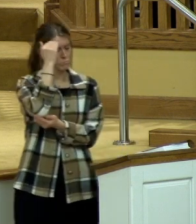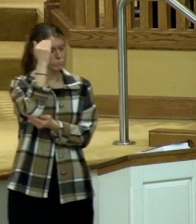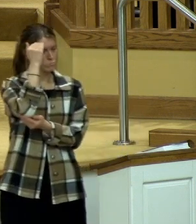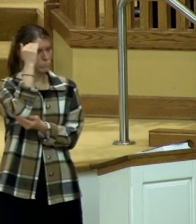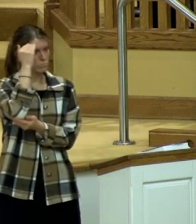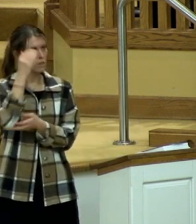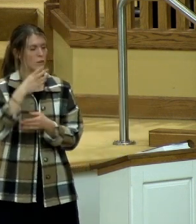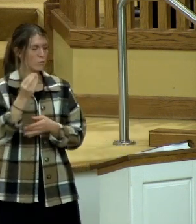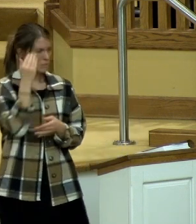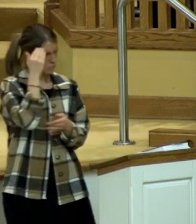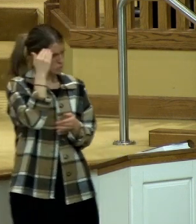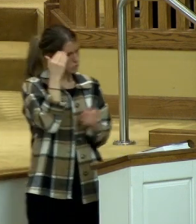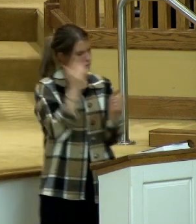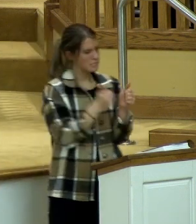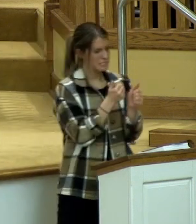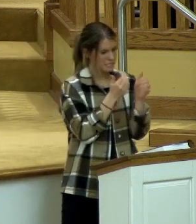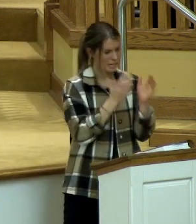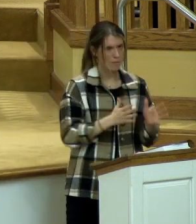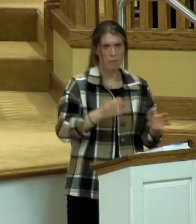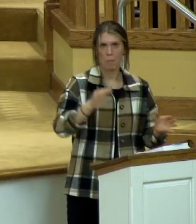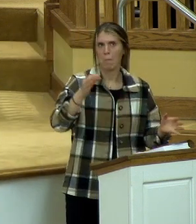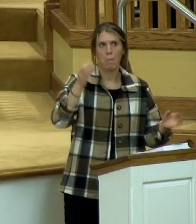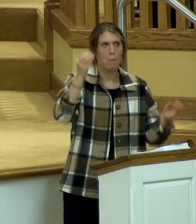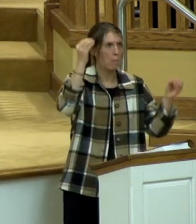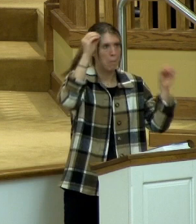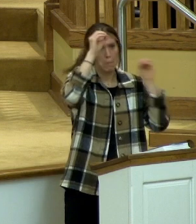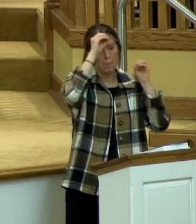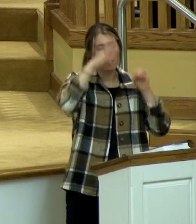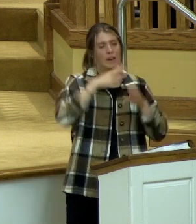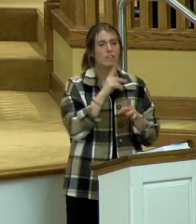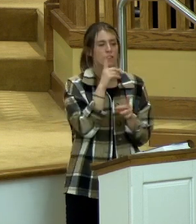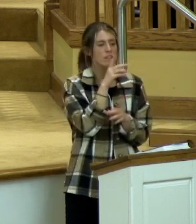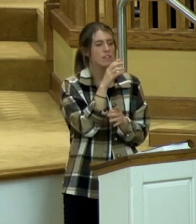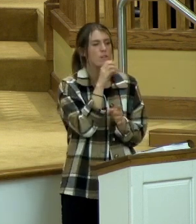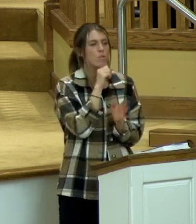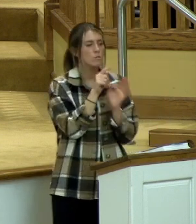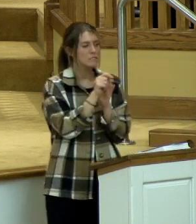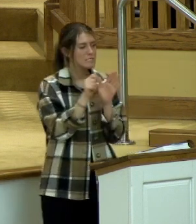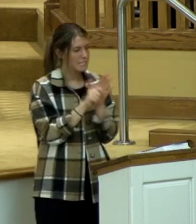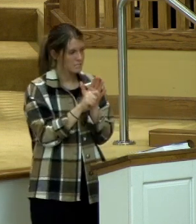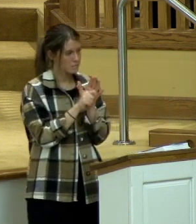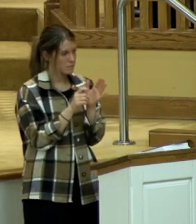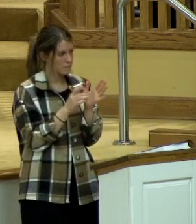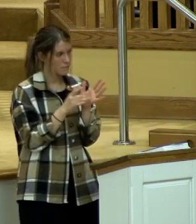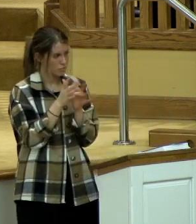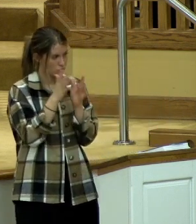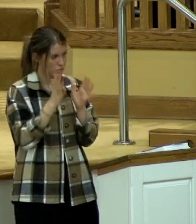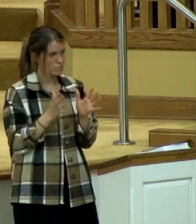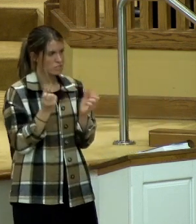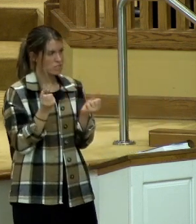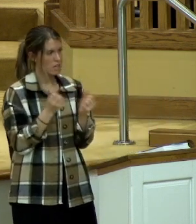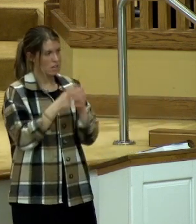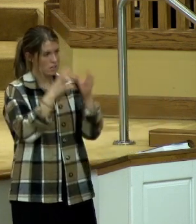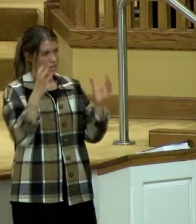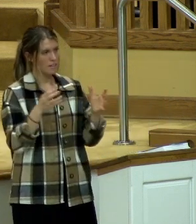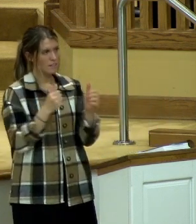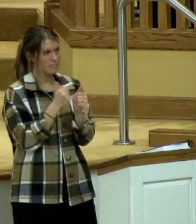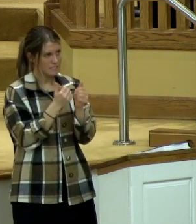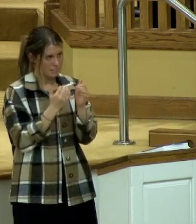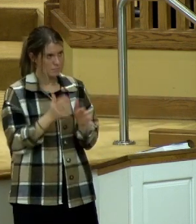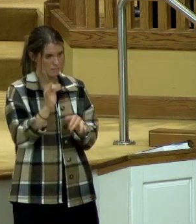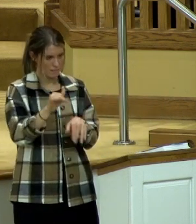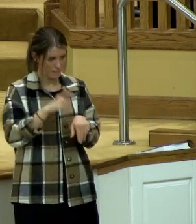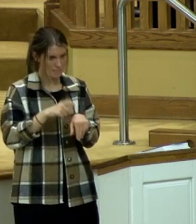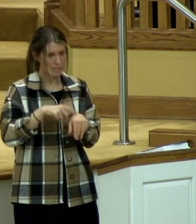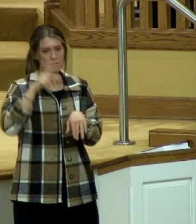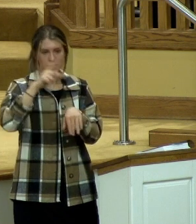Well, we know the disciples were clueless. In fact, the Old Testament saints, a lot of the disciples, even at that time,